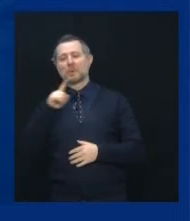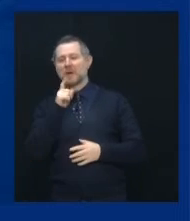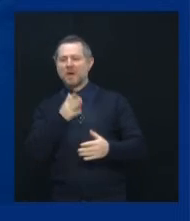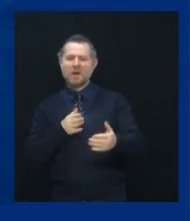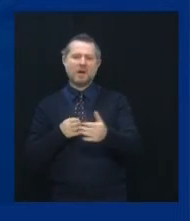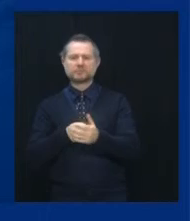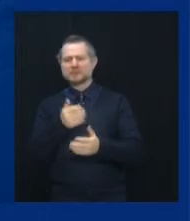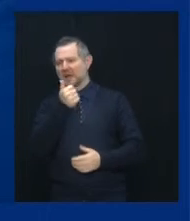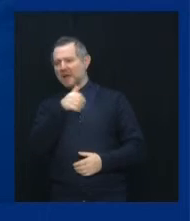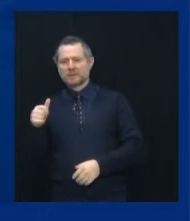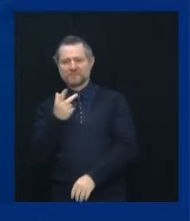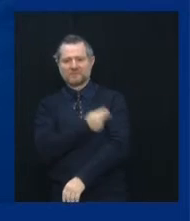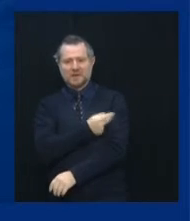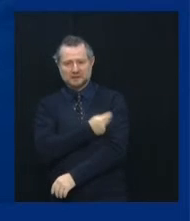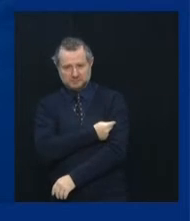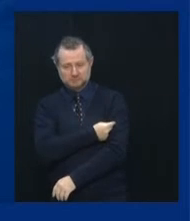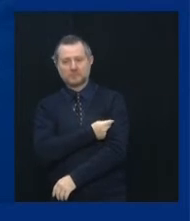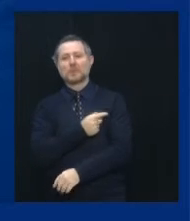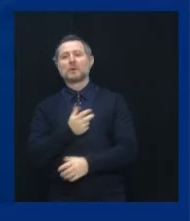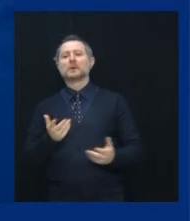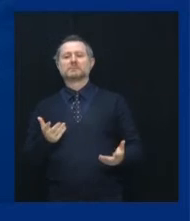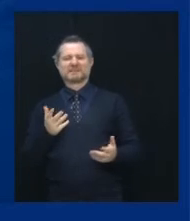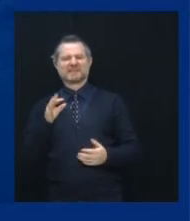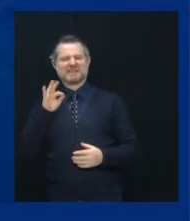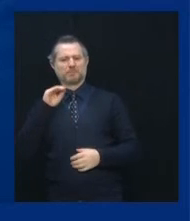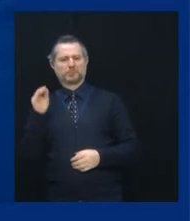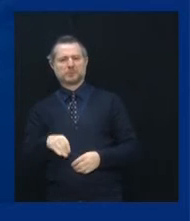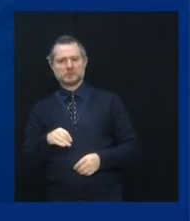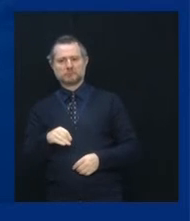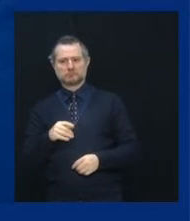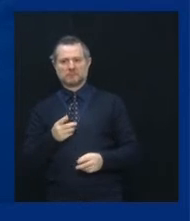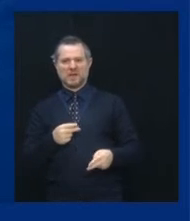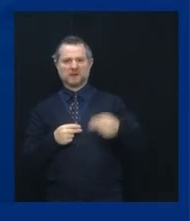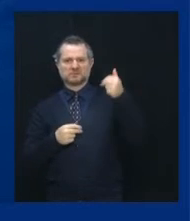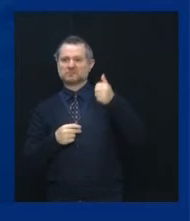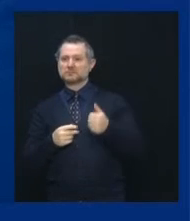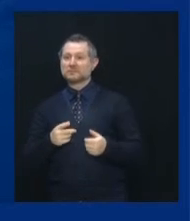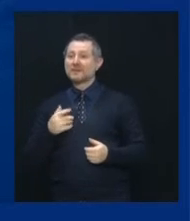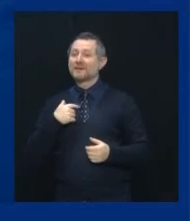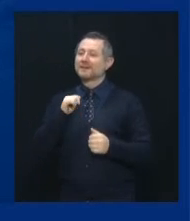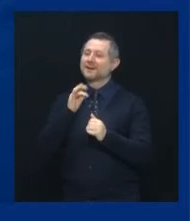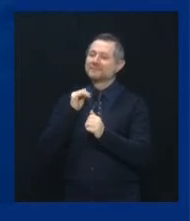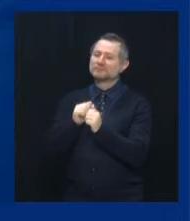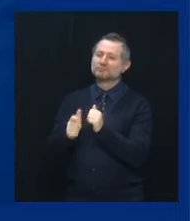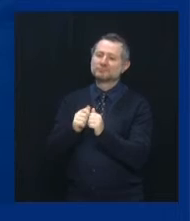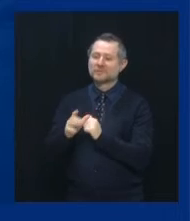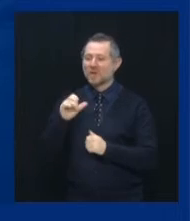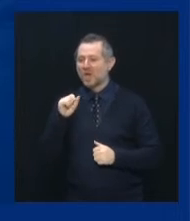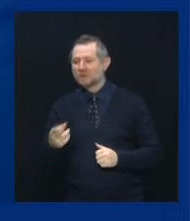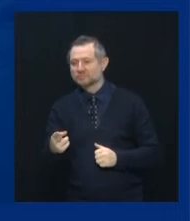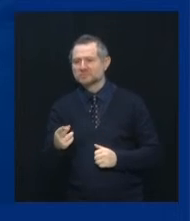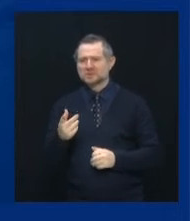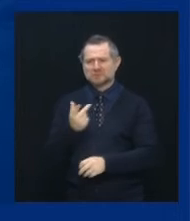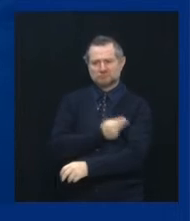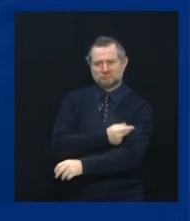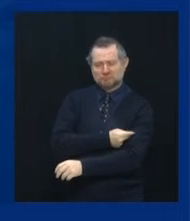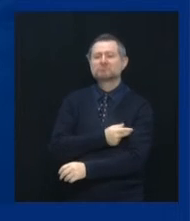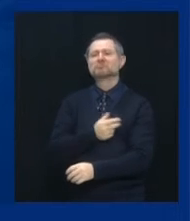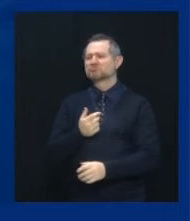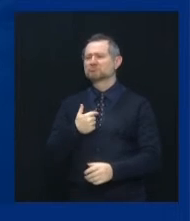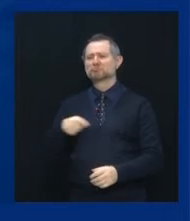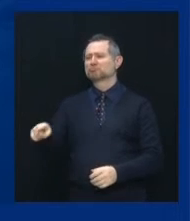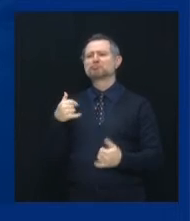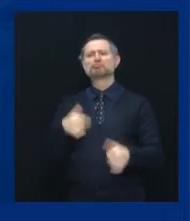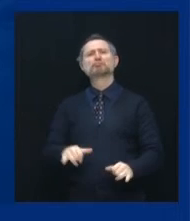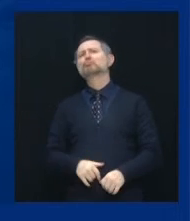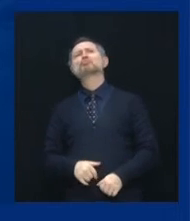is incredibly high. If you were giving out cash to New Yorkers, you wouldn't hit 90%. But the hospital staff,